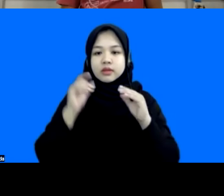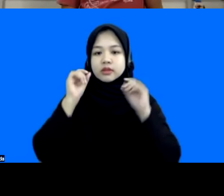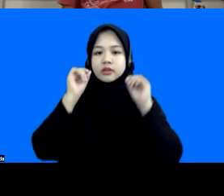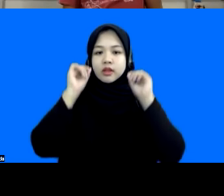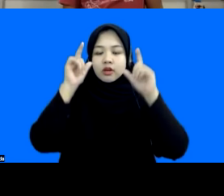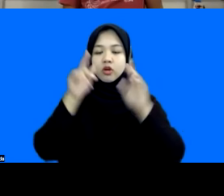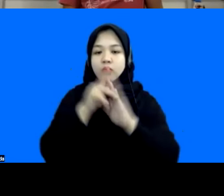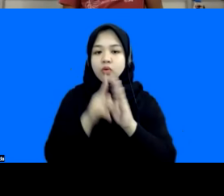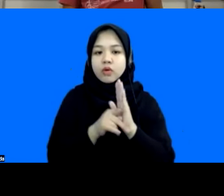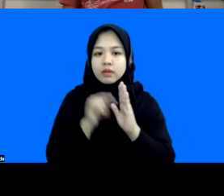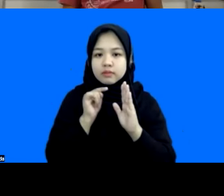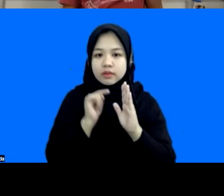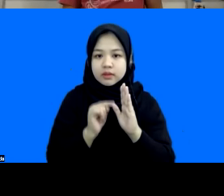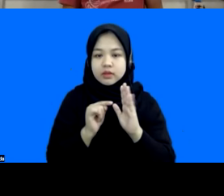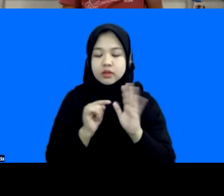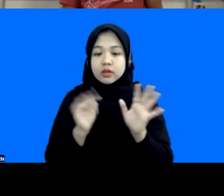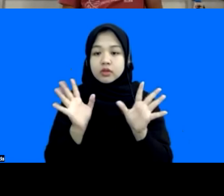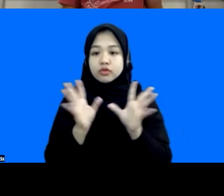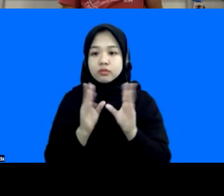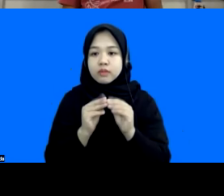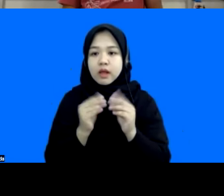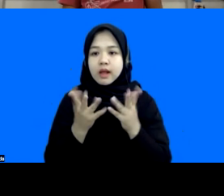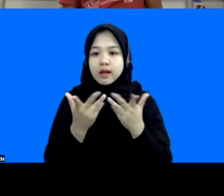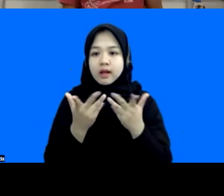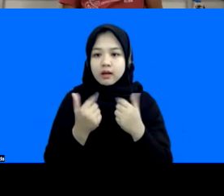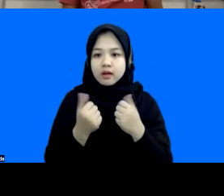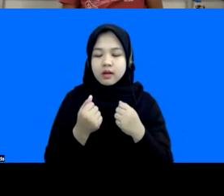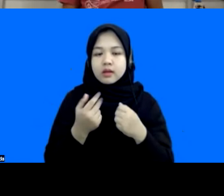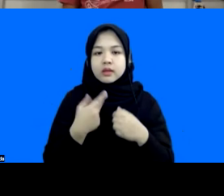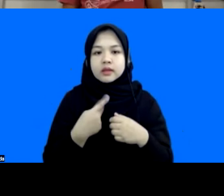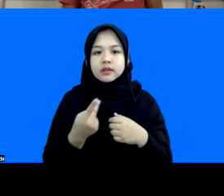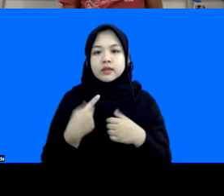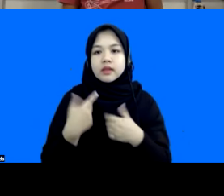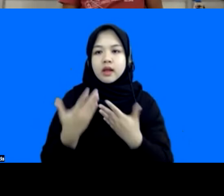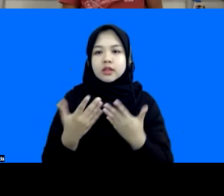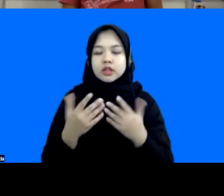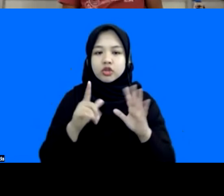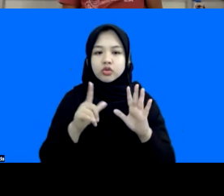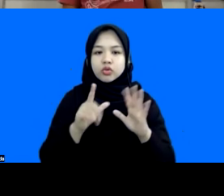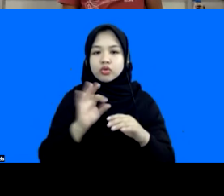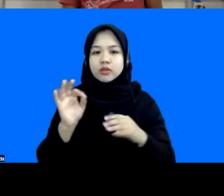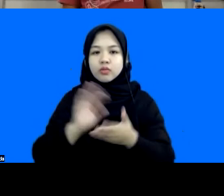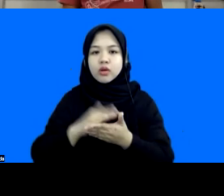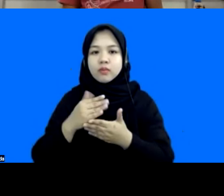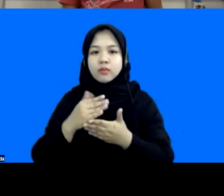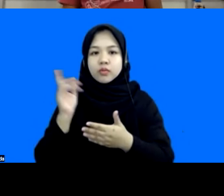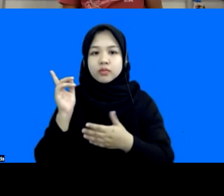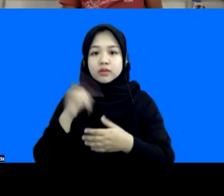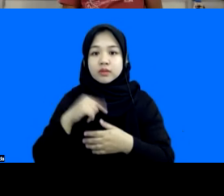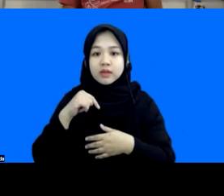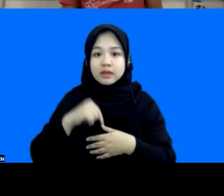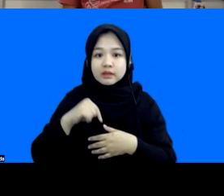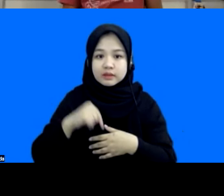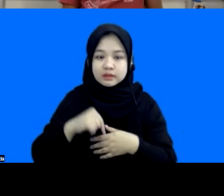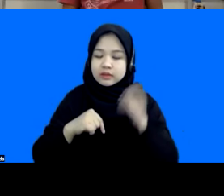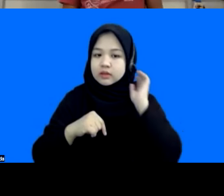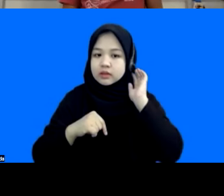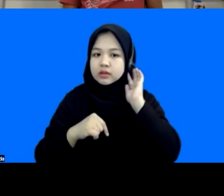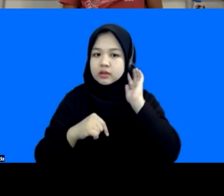numbers, we've given up over 7,000 laptops to date, almost $2.5 million in economic